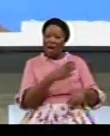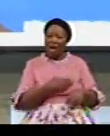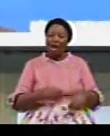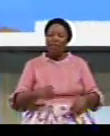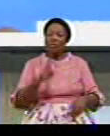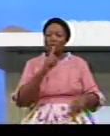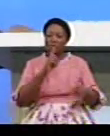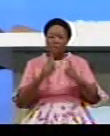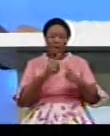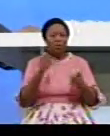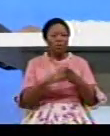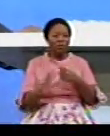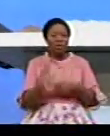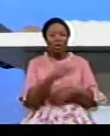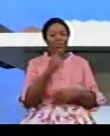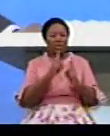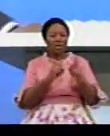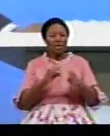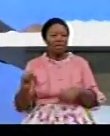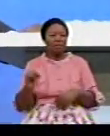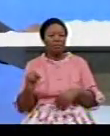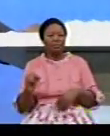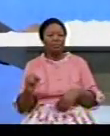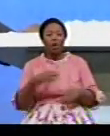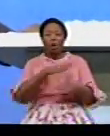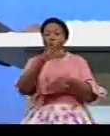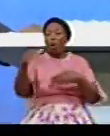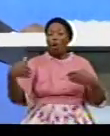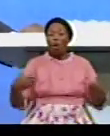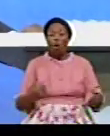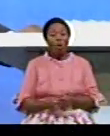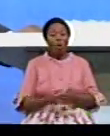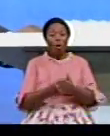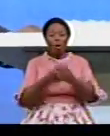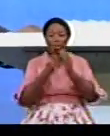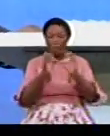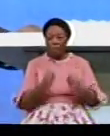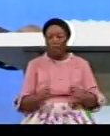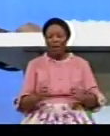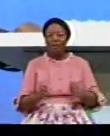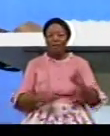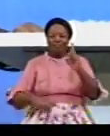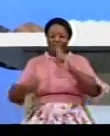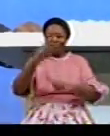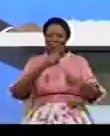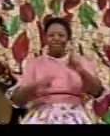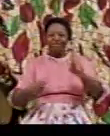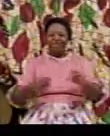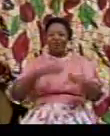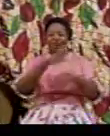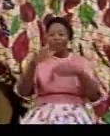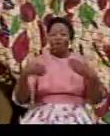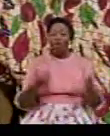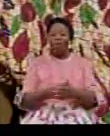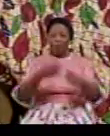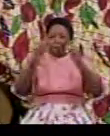also restore your health. Sickness will vanish away. All the pains will be totally gone